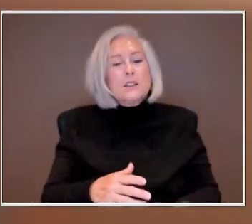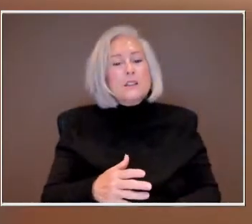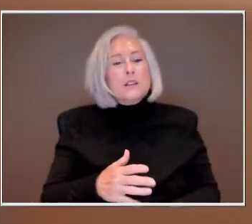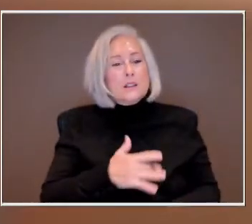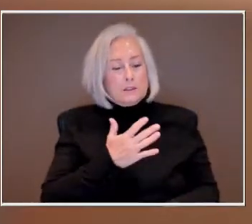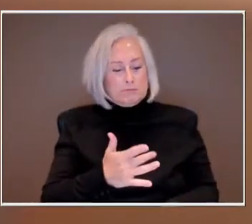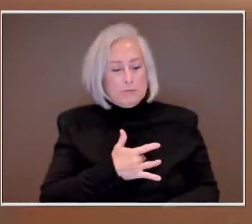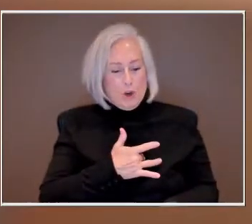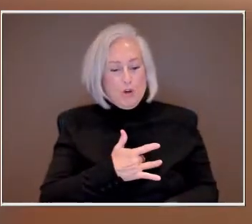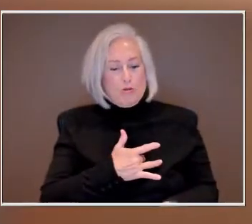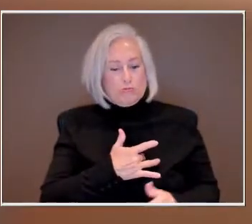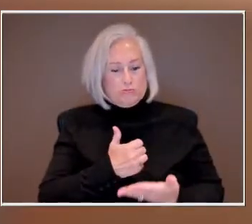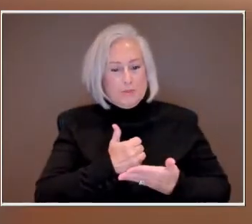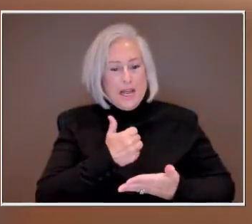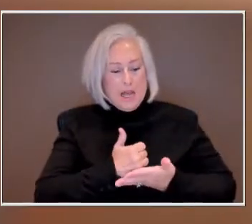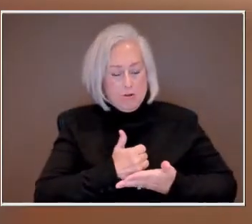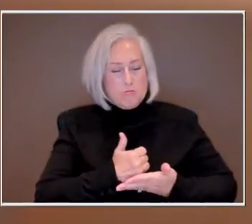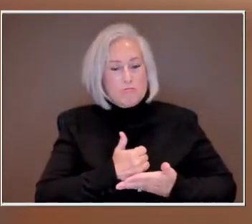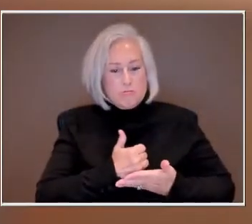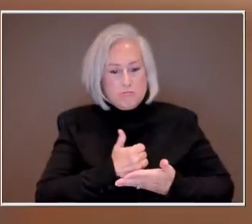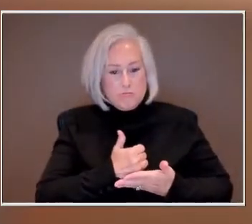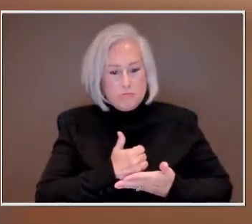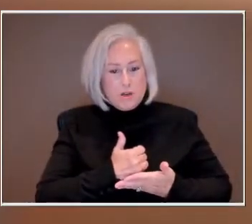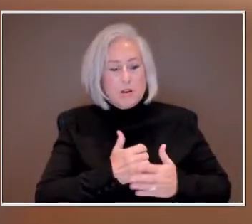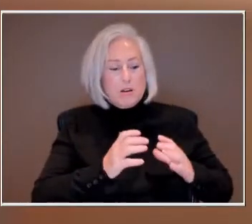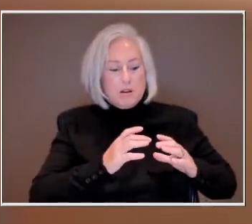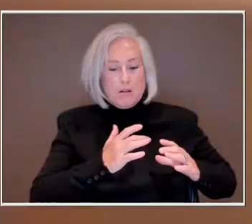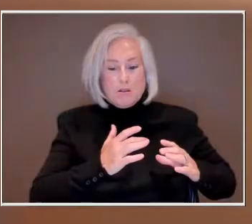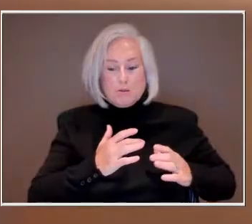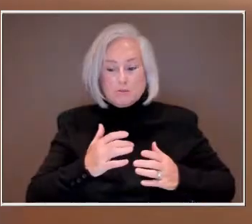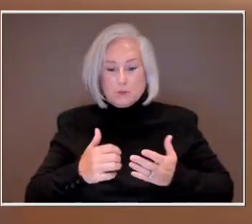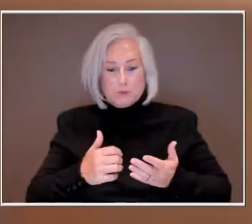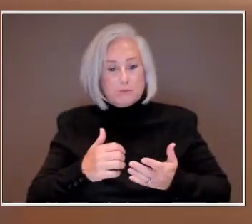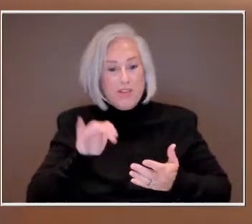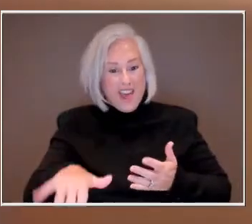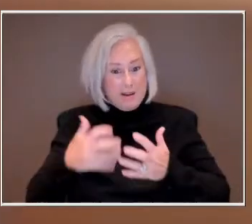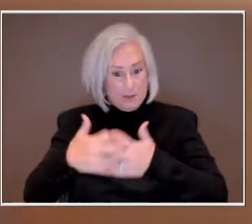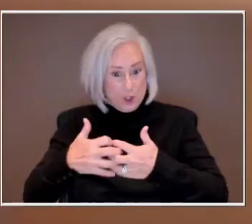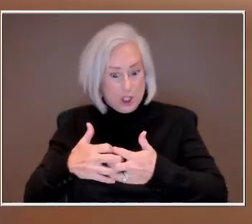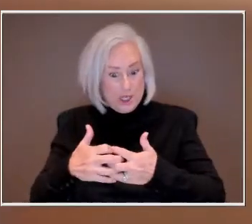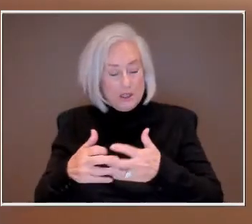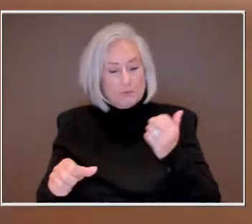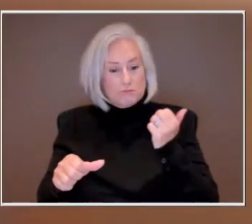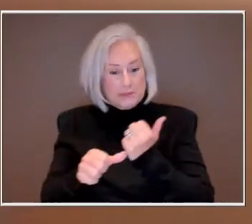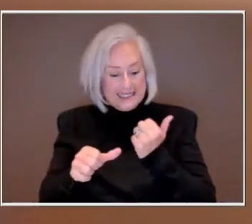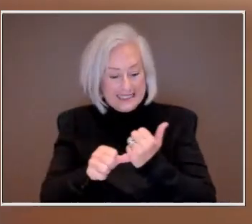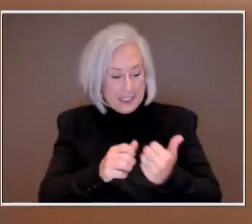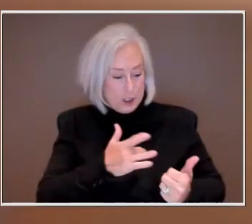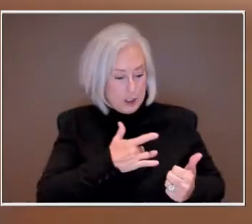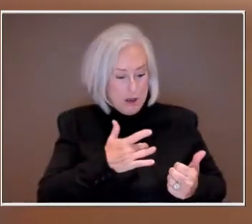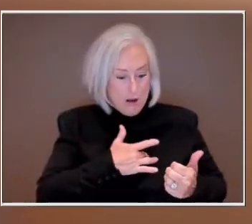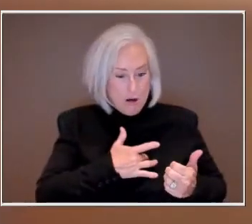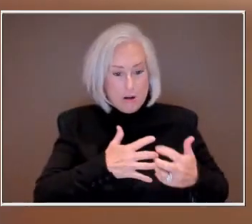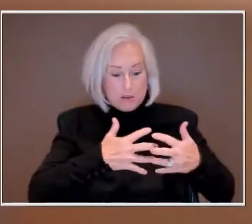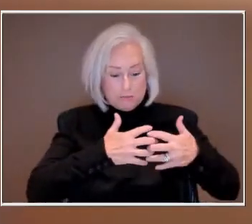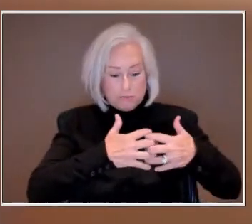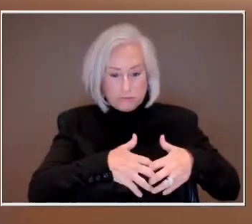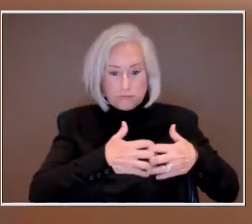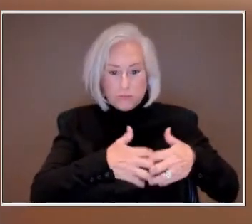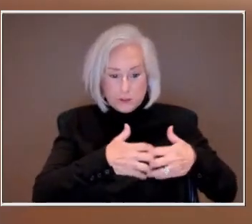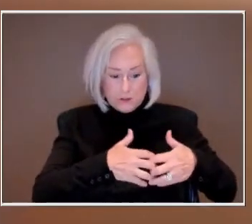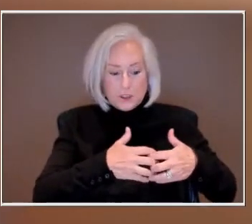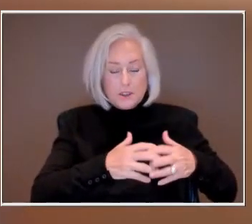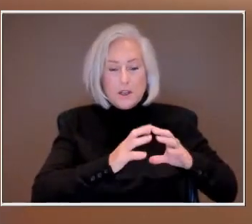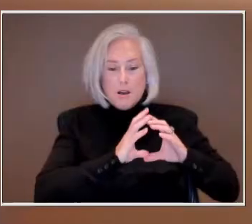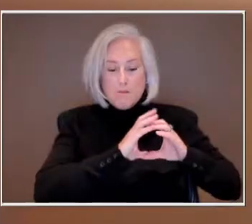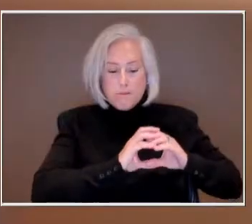that was allowed his heart, to assist his heart to provide normal blood flow, and that allowed his organs to recover and allowed